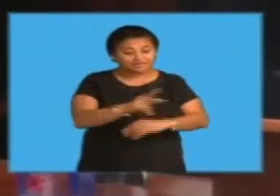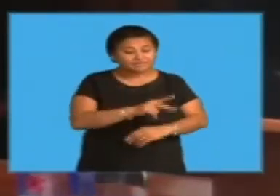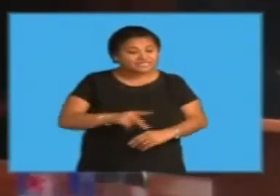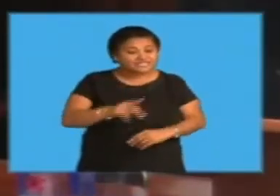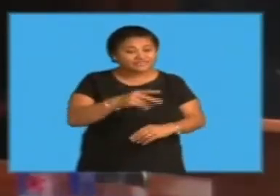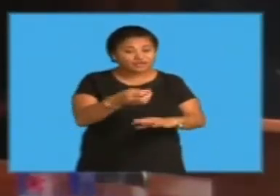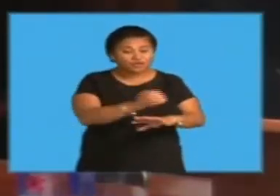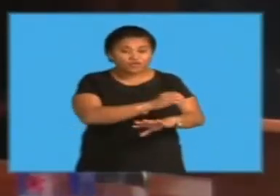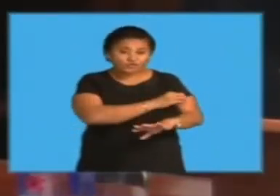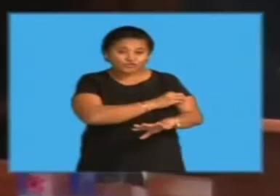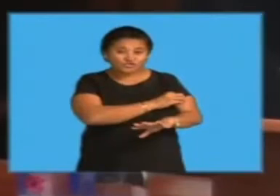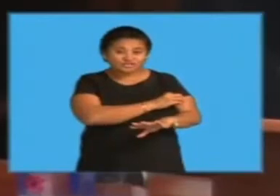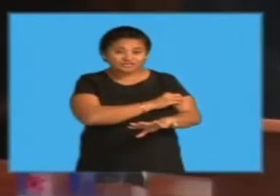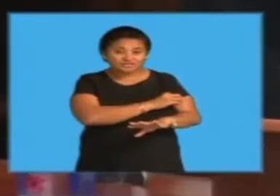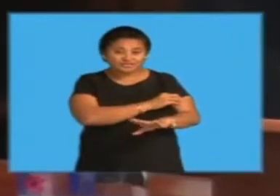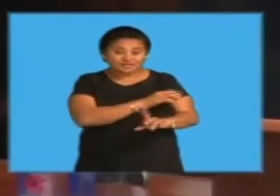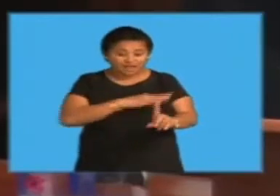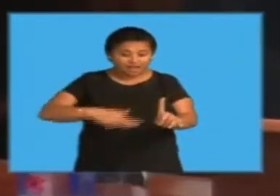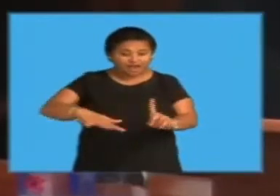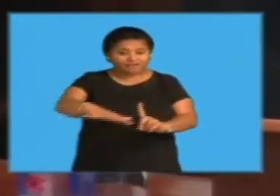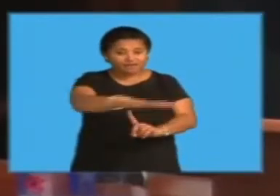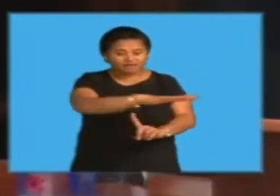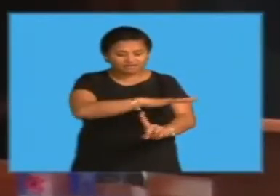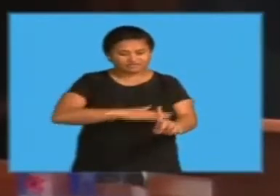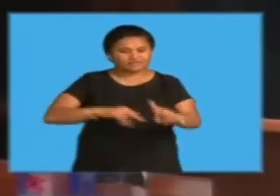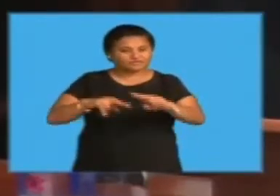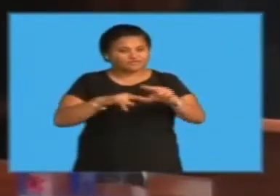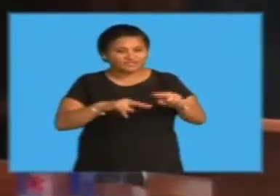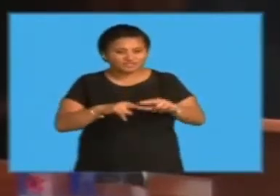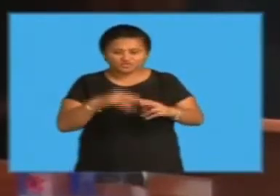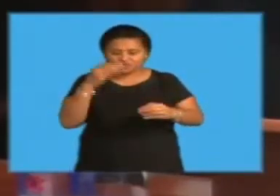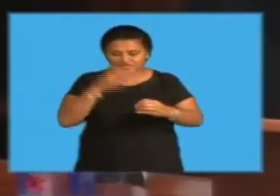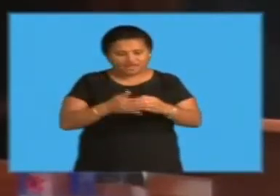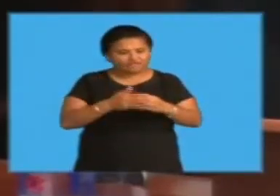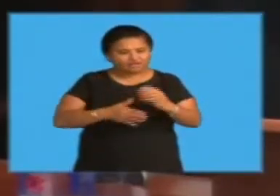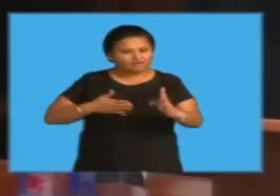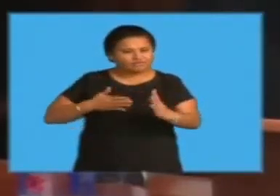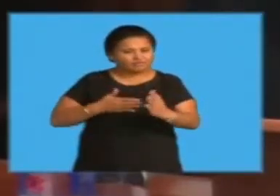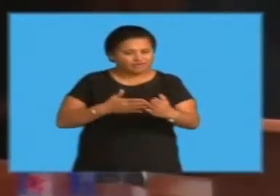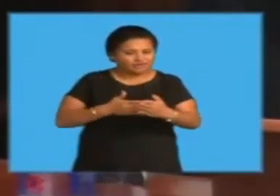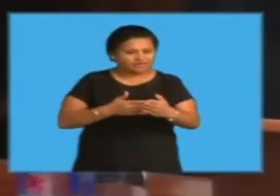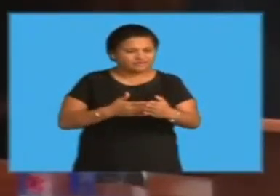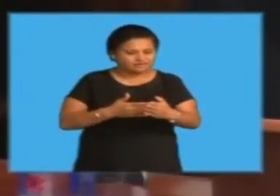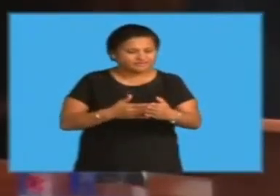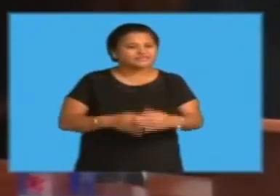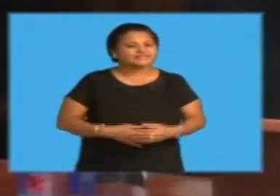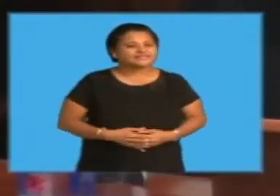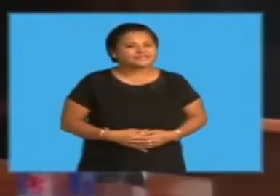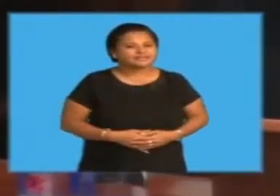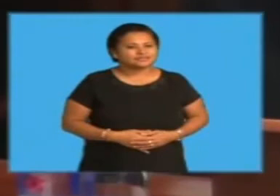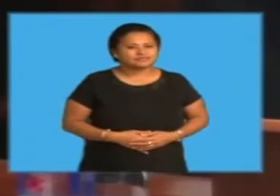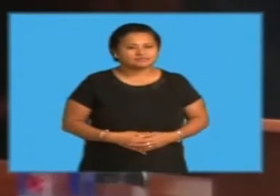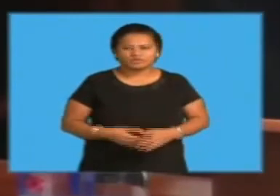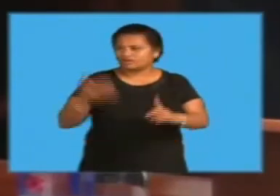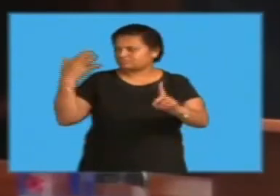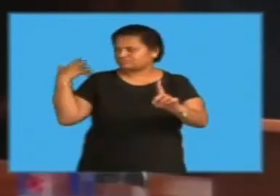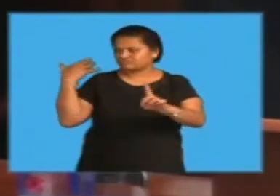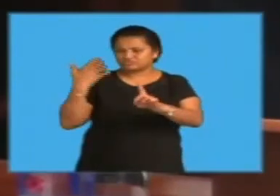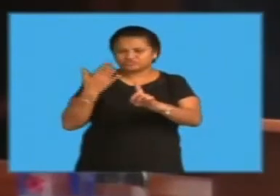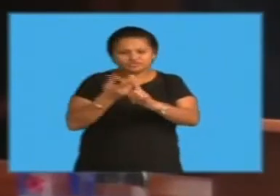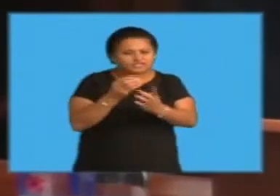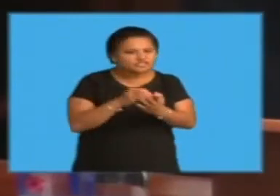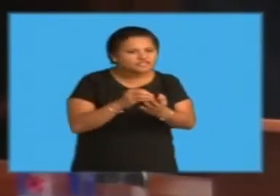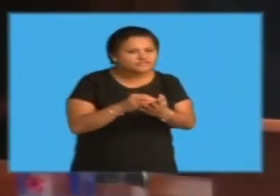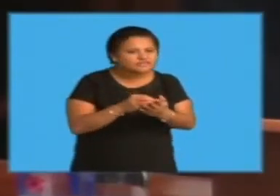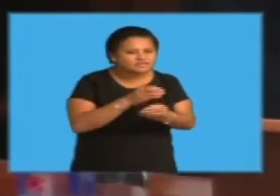surrounds us has never been a barrier. It has been a highway to other peoples and other lands. We have long served our fellow human beings through our role